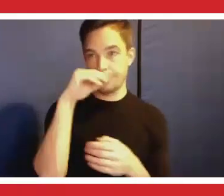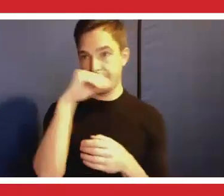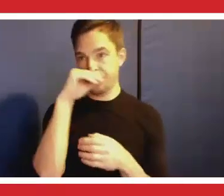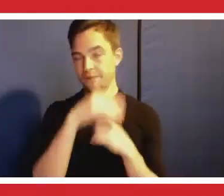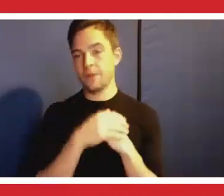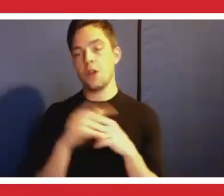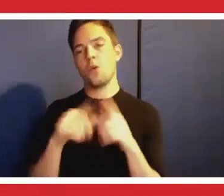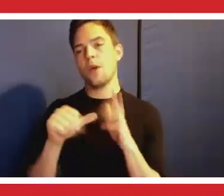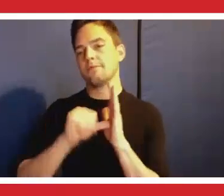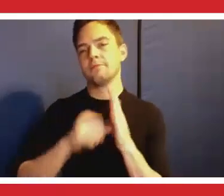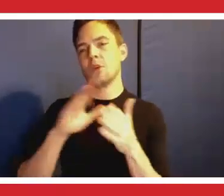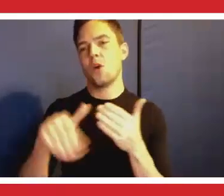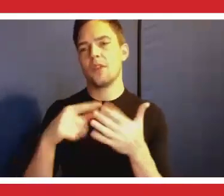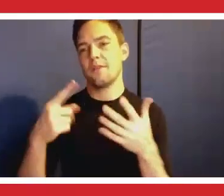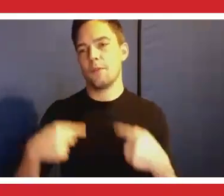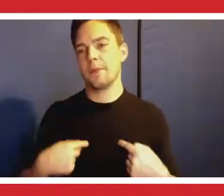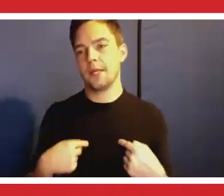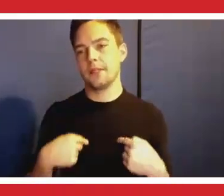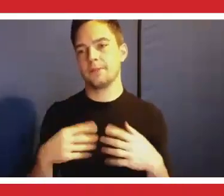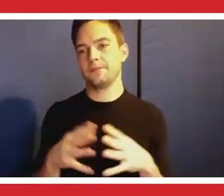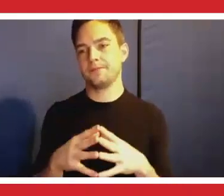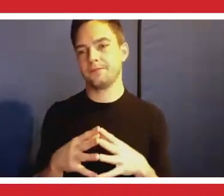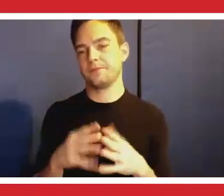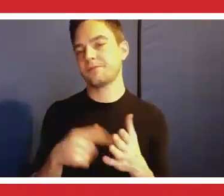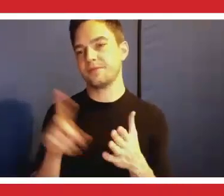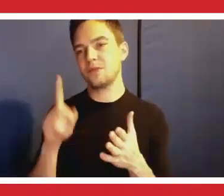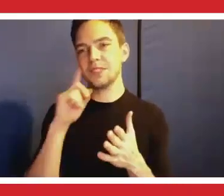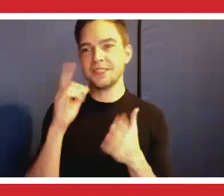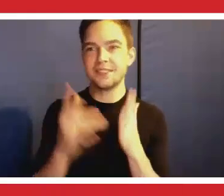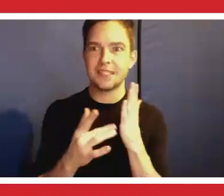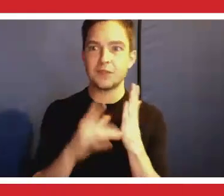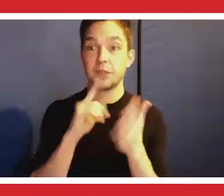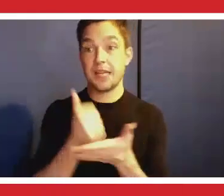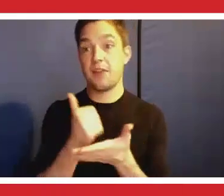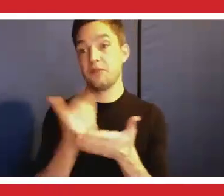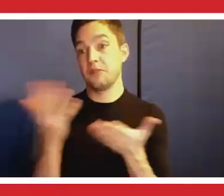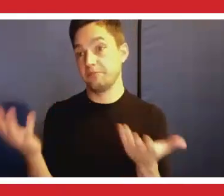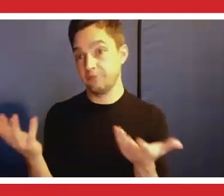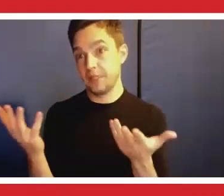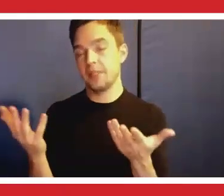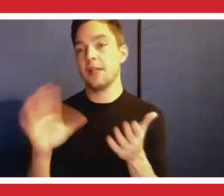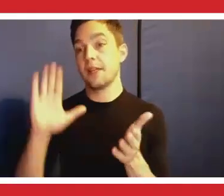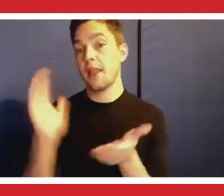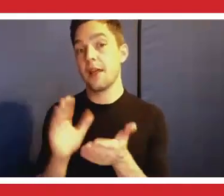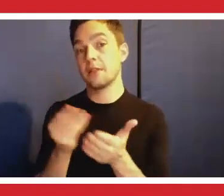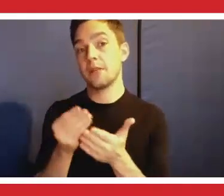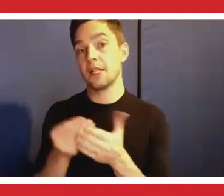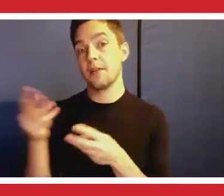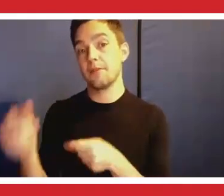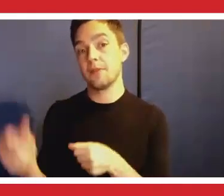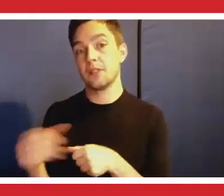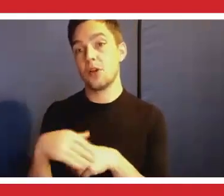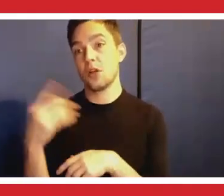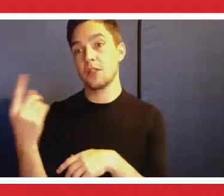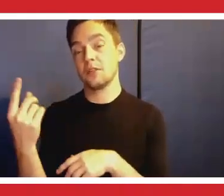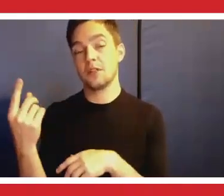this for me, and this is where I think technology is really helpful, that the less money you can spend on software